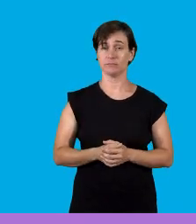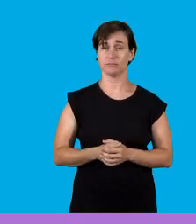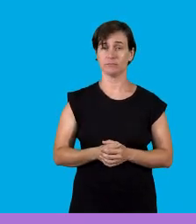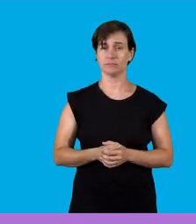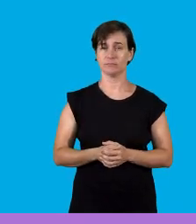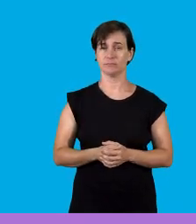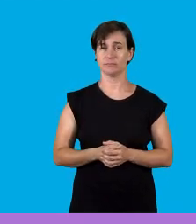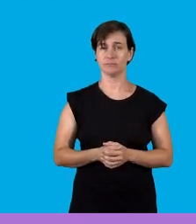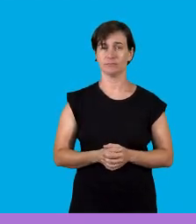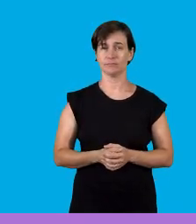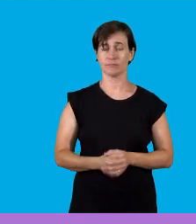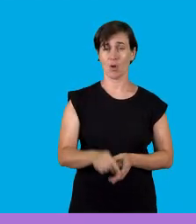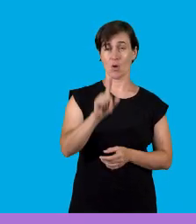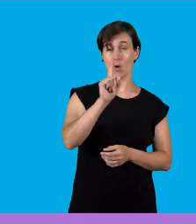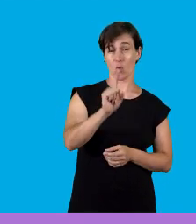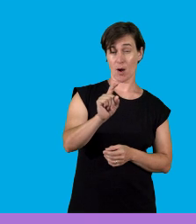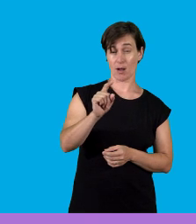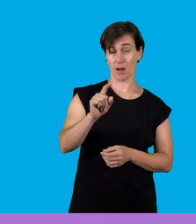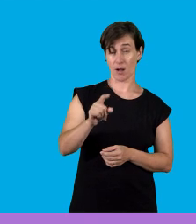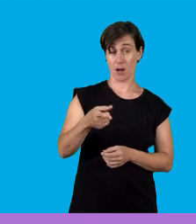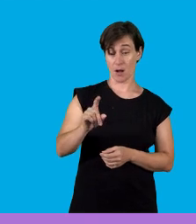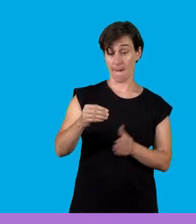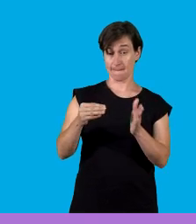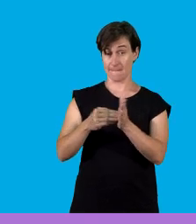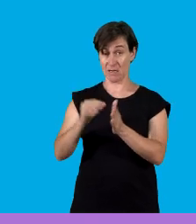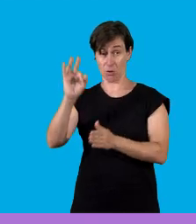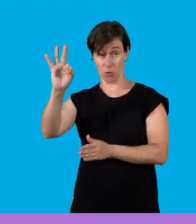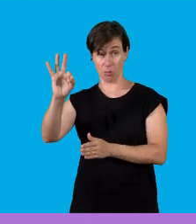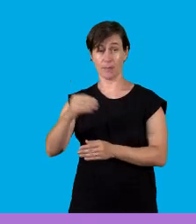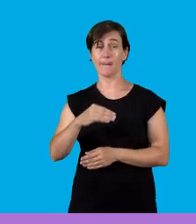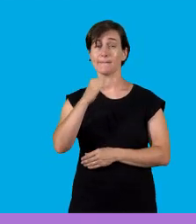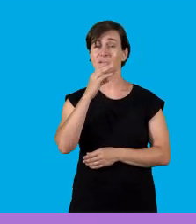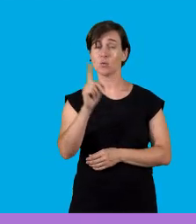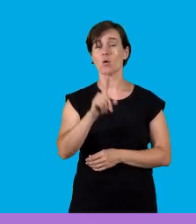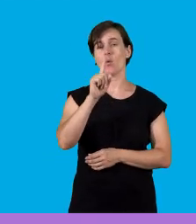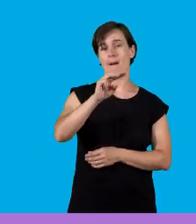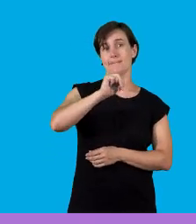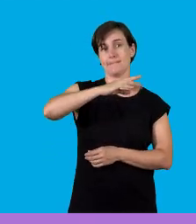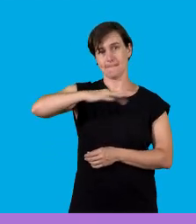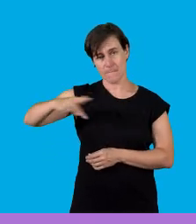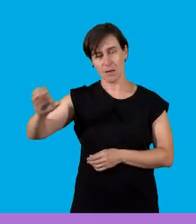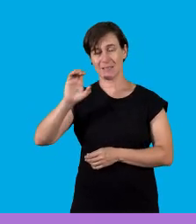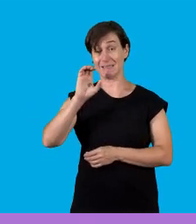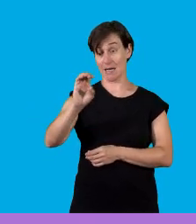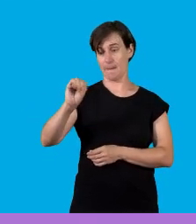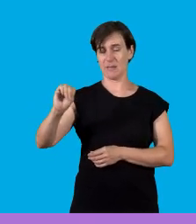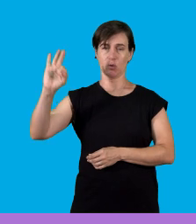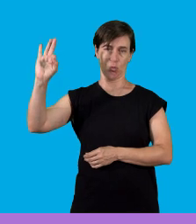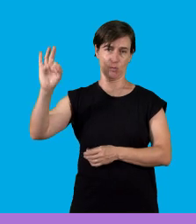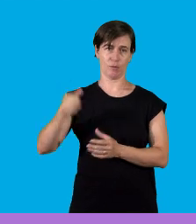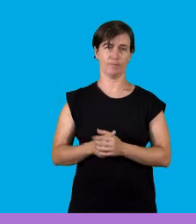right? And remember now, 1 cubic meter equals a million of cubic centimeters. So therefore I will take